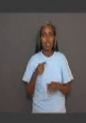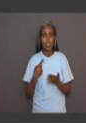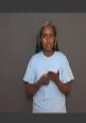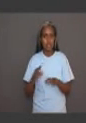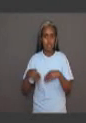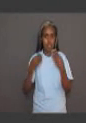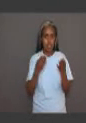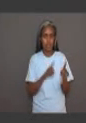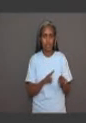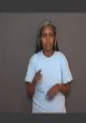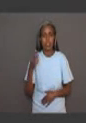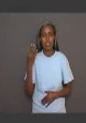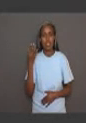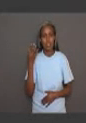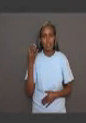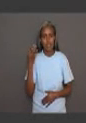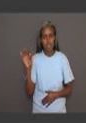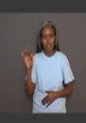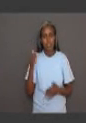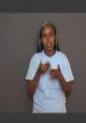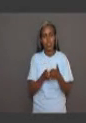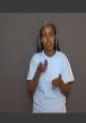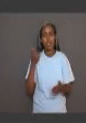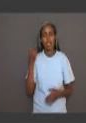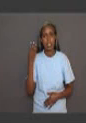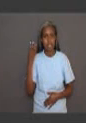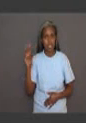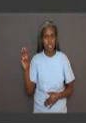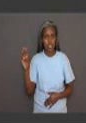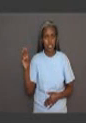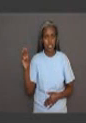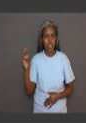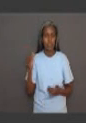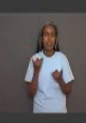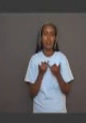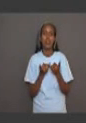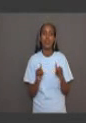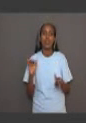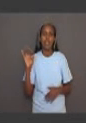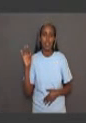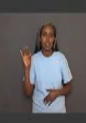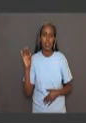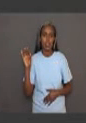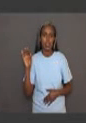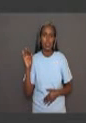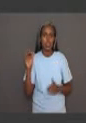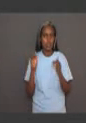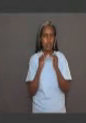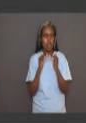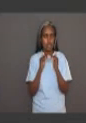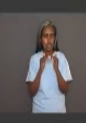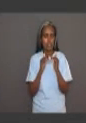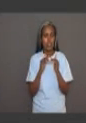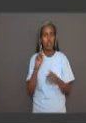gives us 19 minus 16 over 9, which